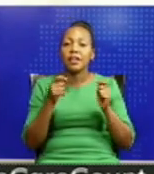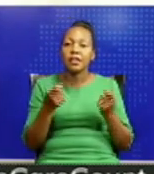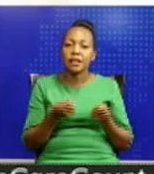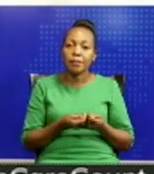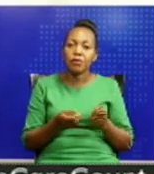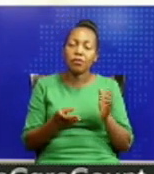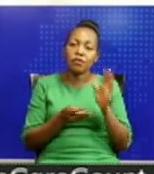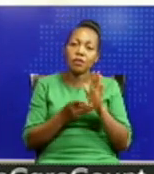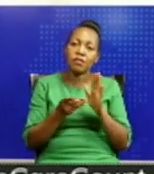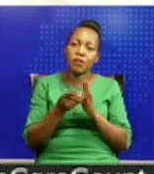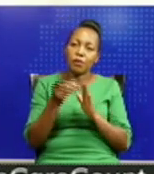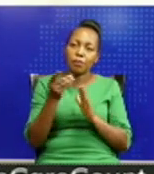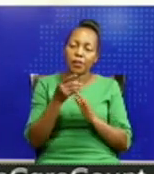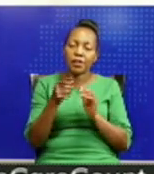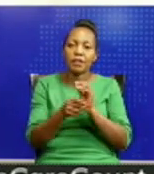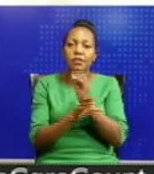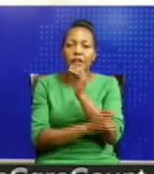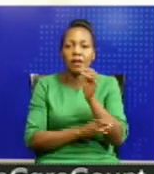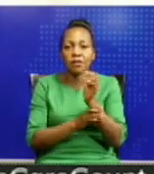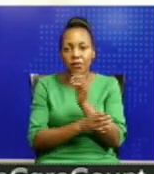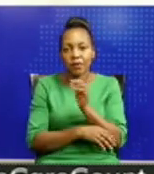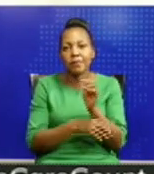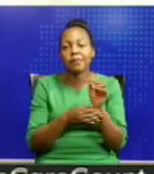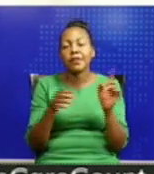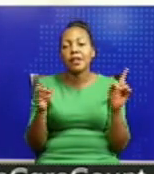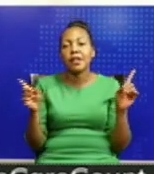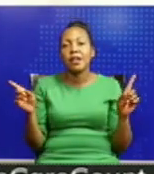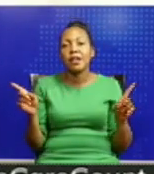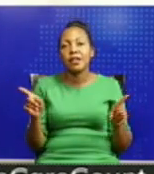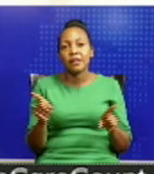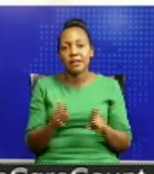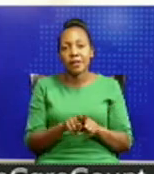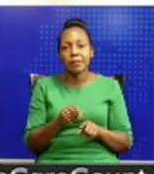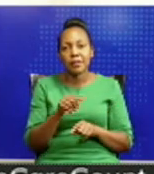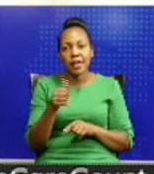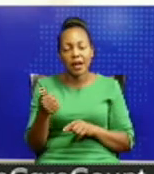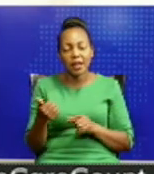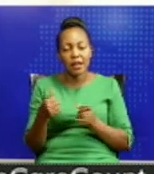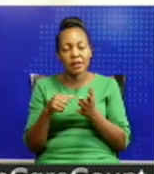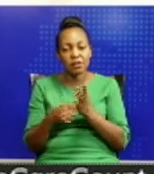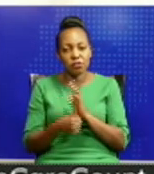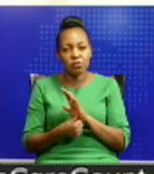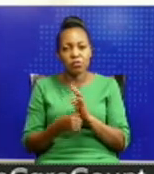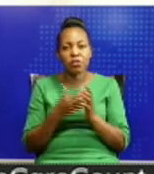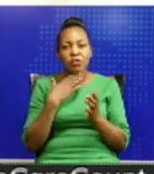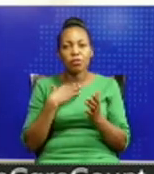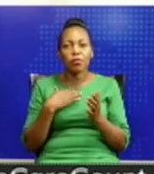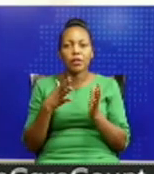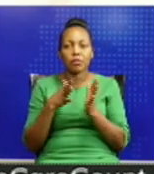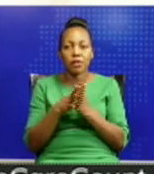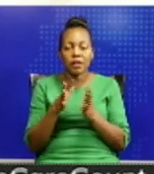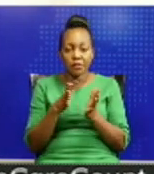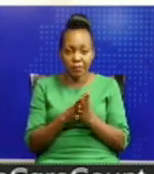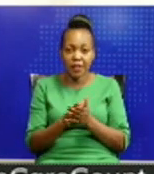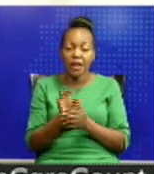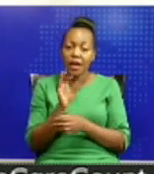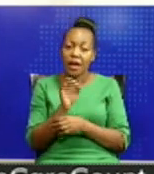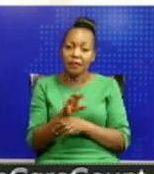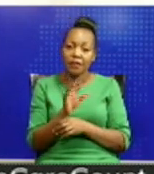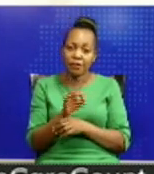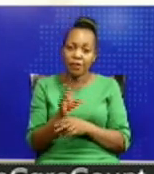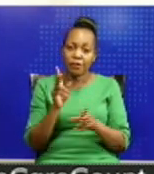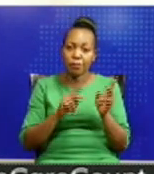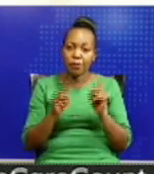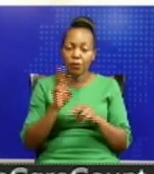of developing this country. Then the other bit which I want to urge all of the viewers to do